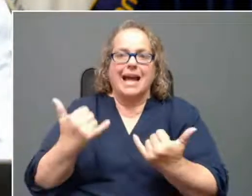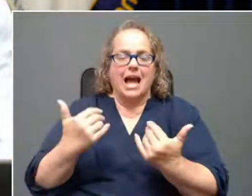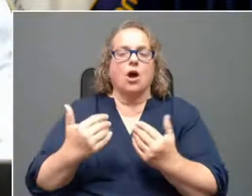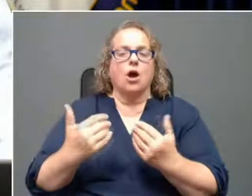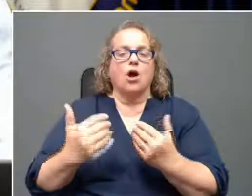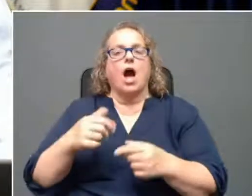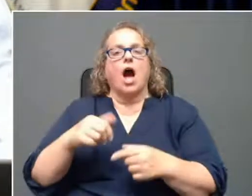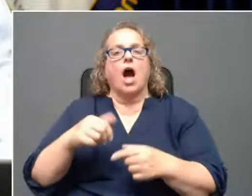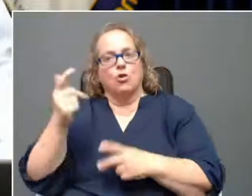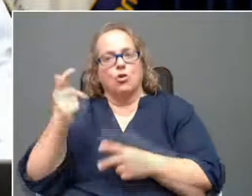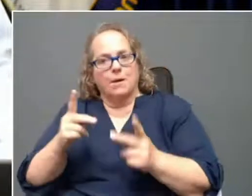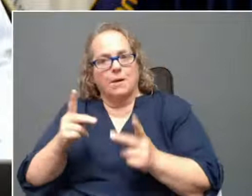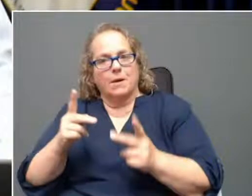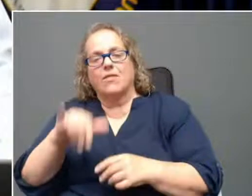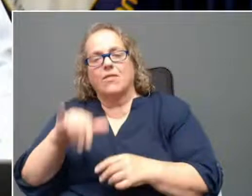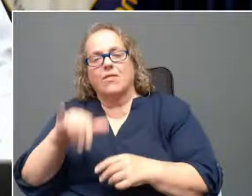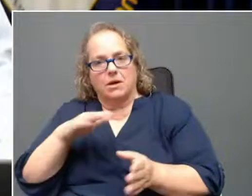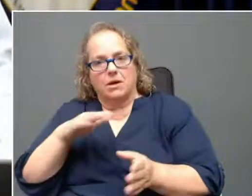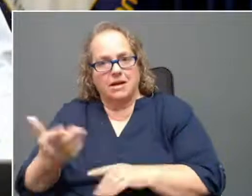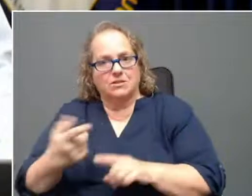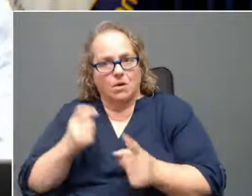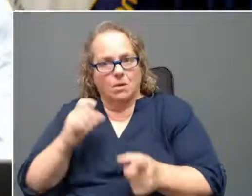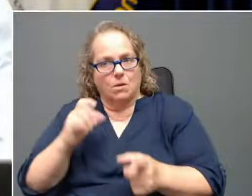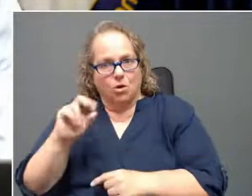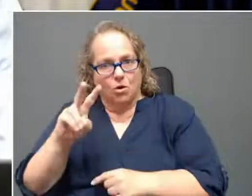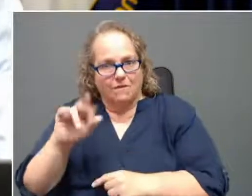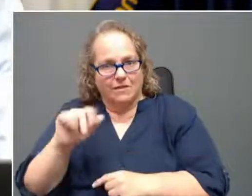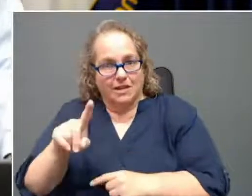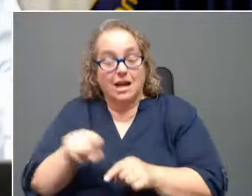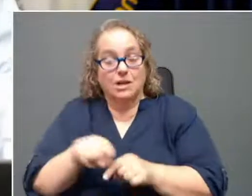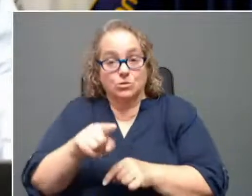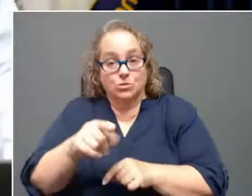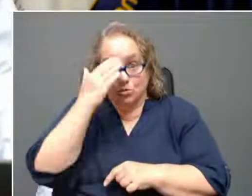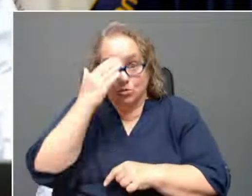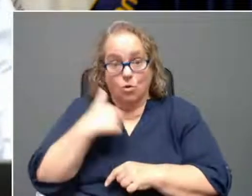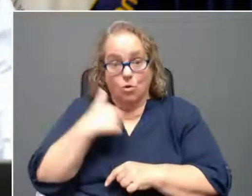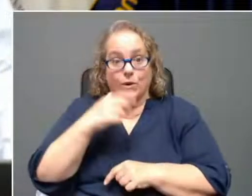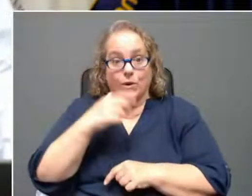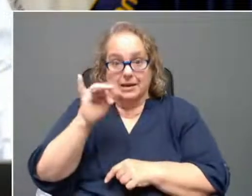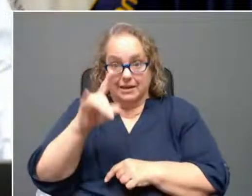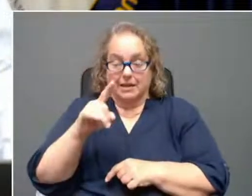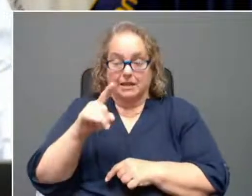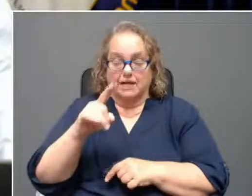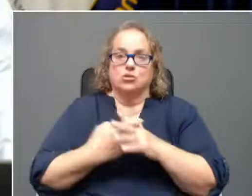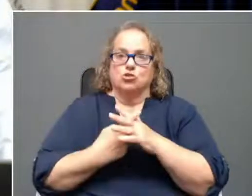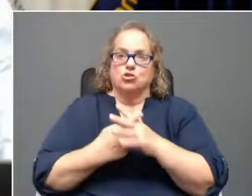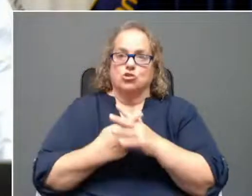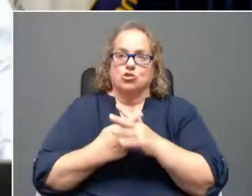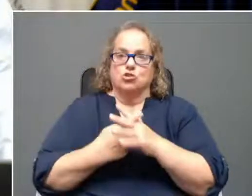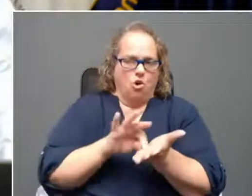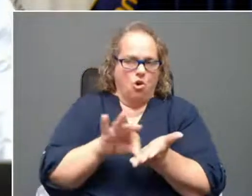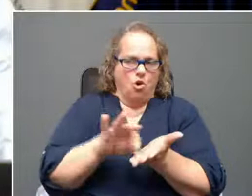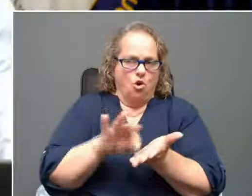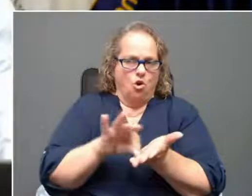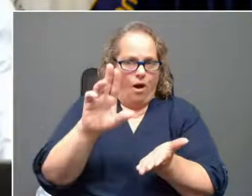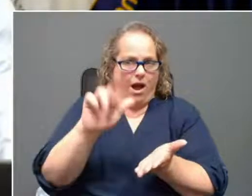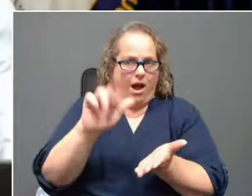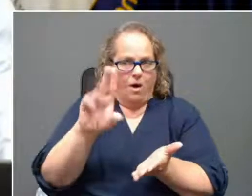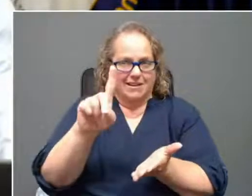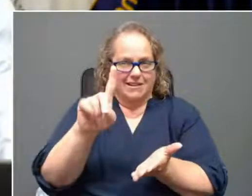that have passed away from COVID. As you know, we launched an audit, and that audit started looking